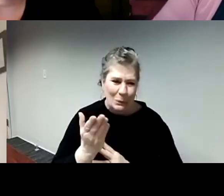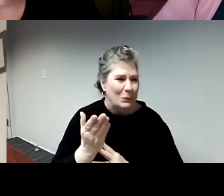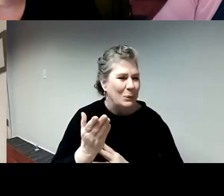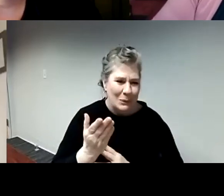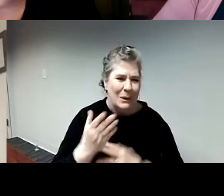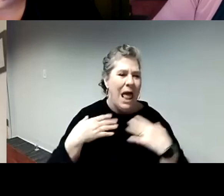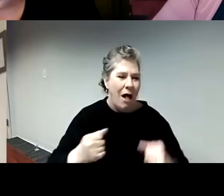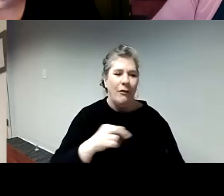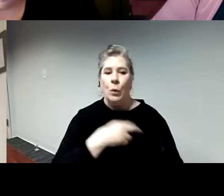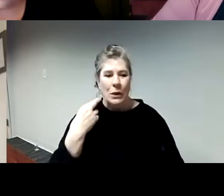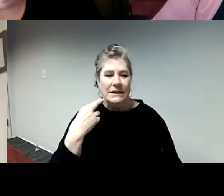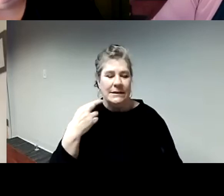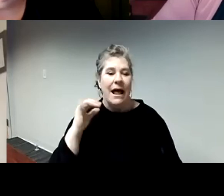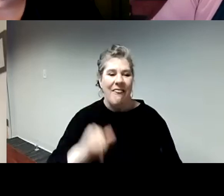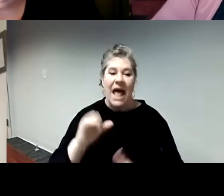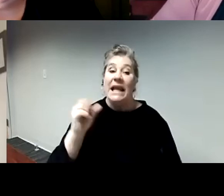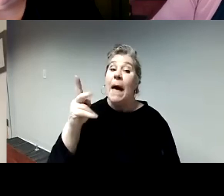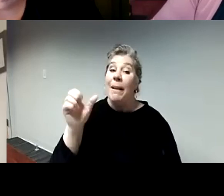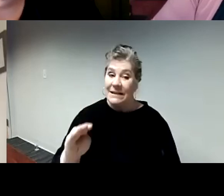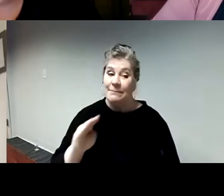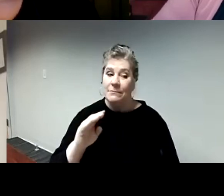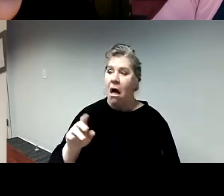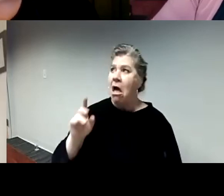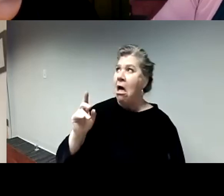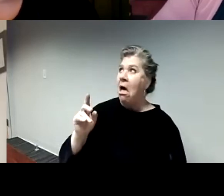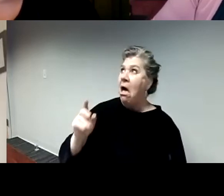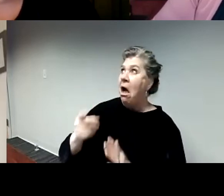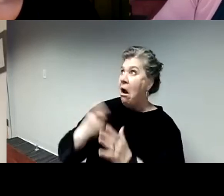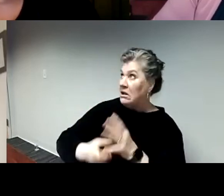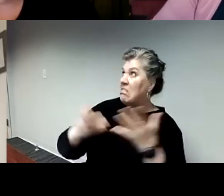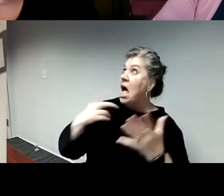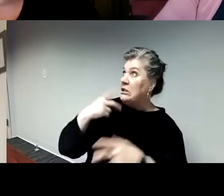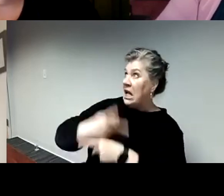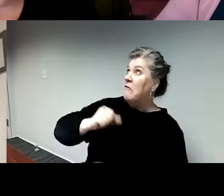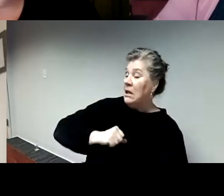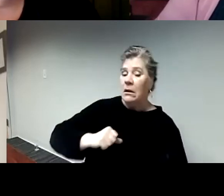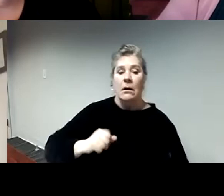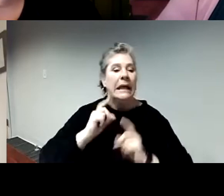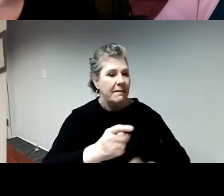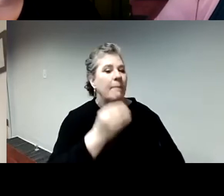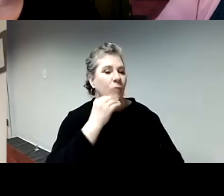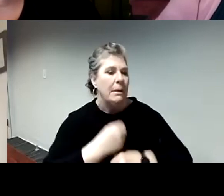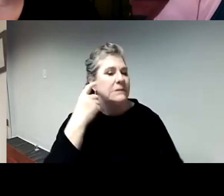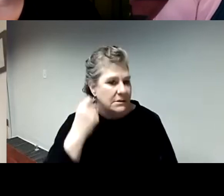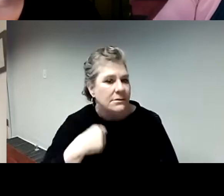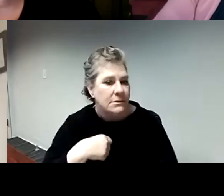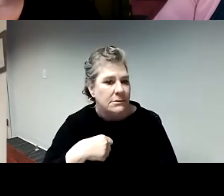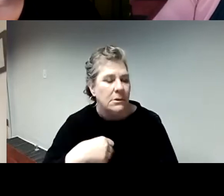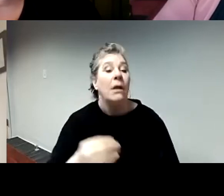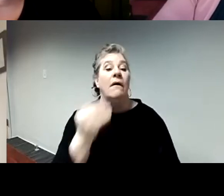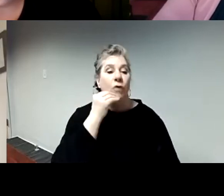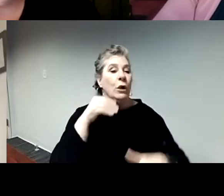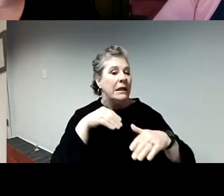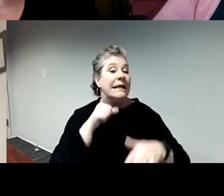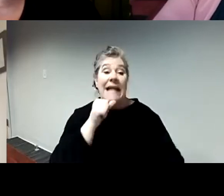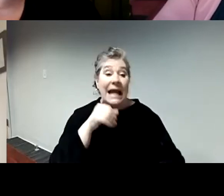health risks that capitalism specifically poses to them, it's important that we give them food that actually makes sense. Food isn't accessible just because